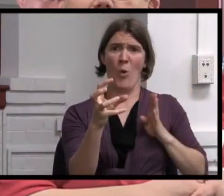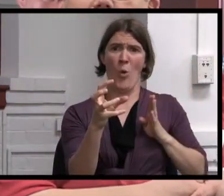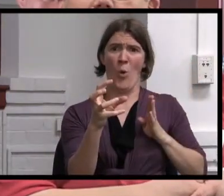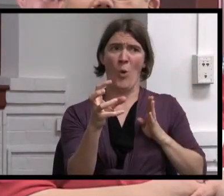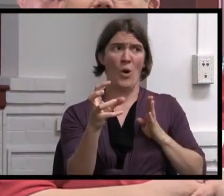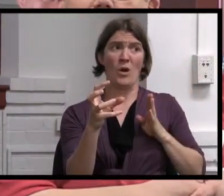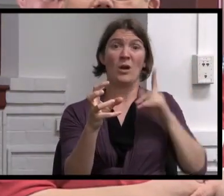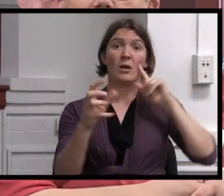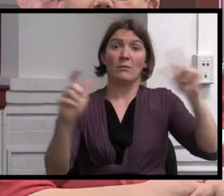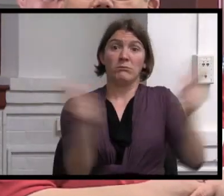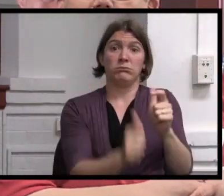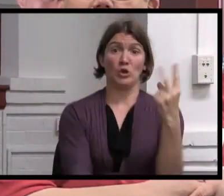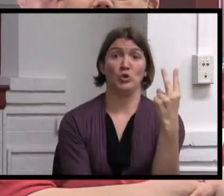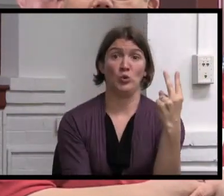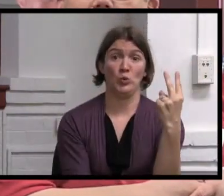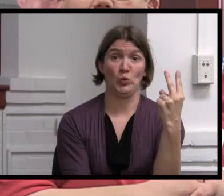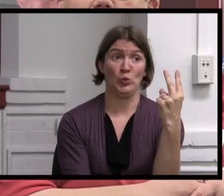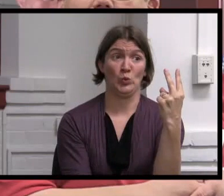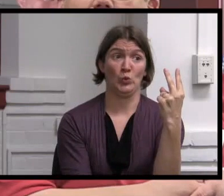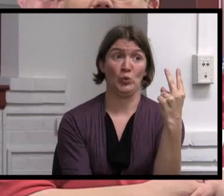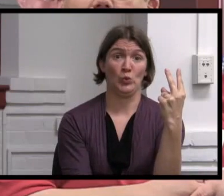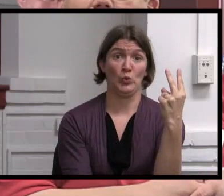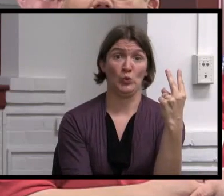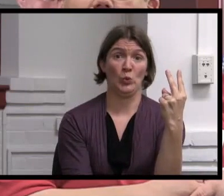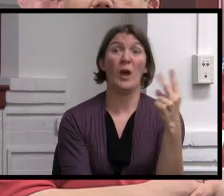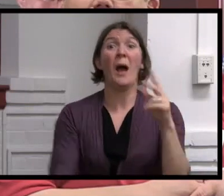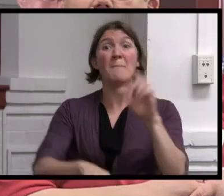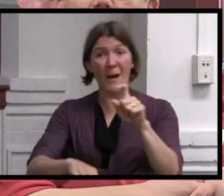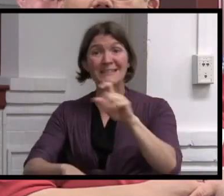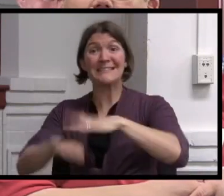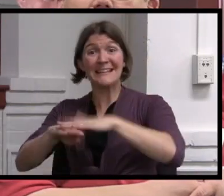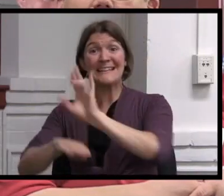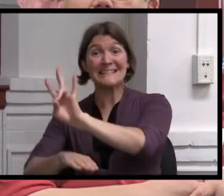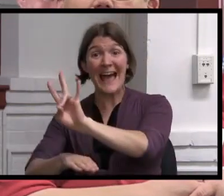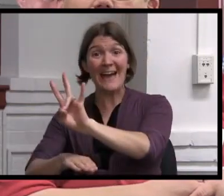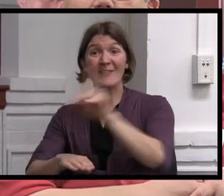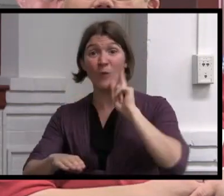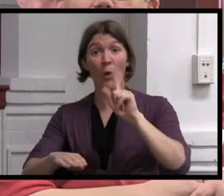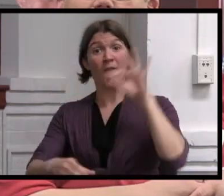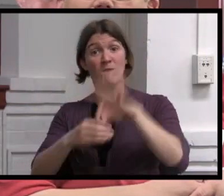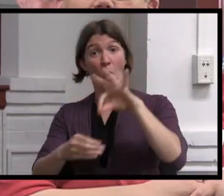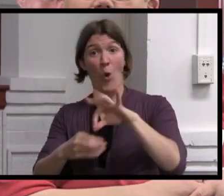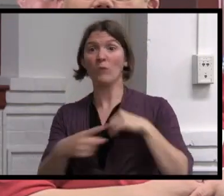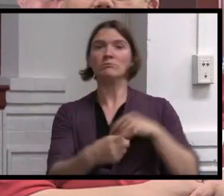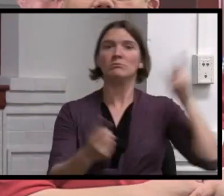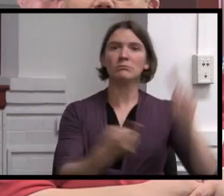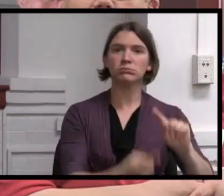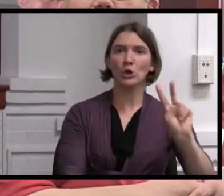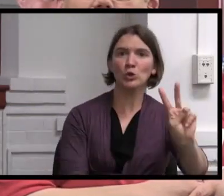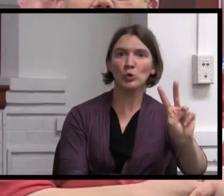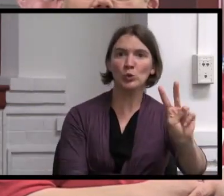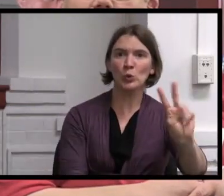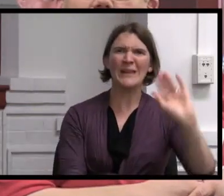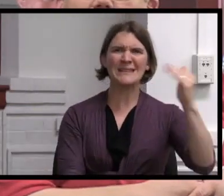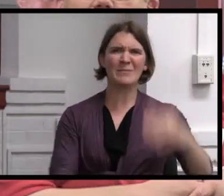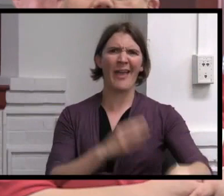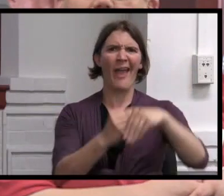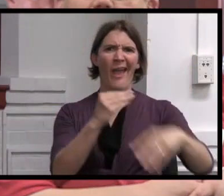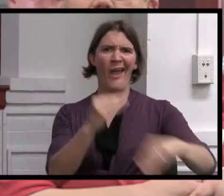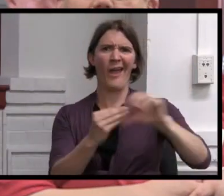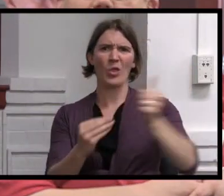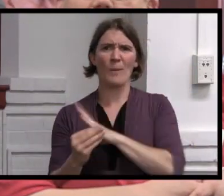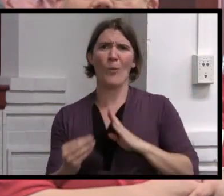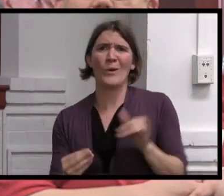the number to two people. They have a minimum of seven in order to function effectively. We think they may have added other board